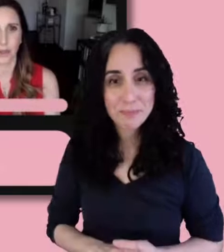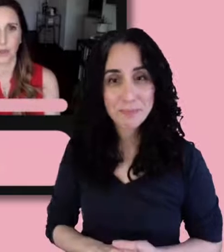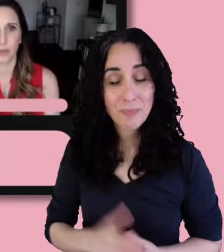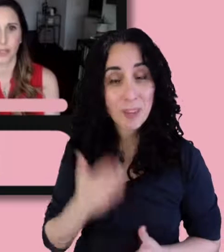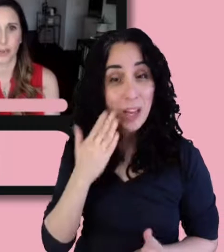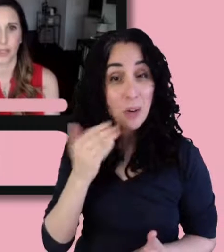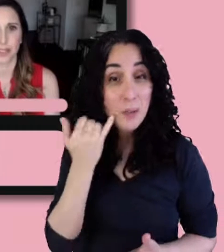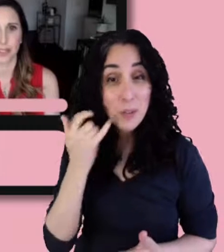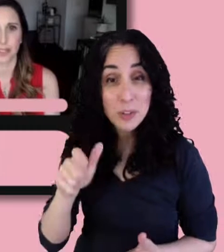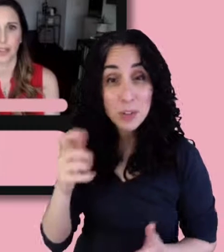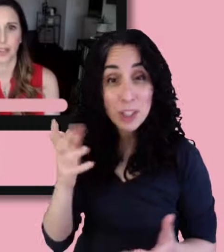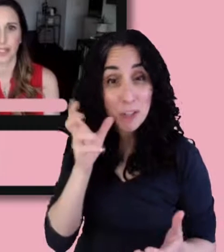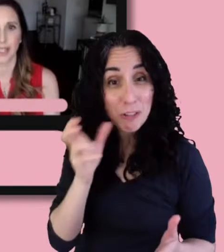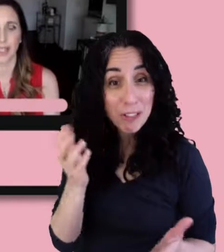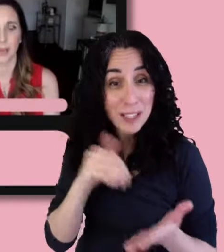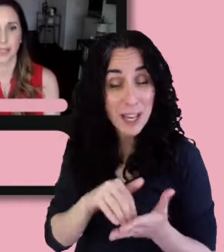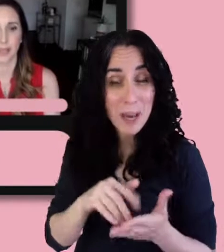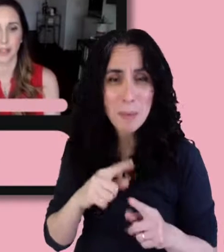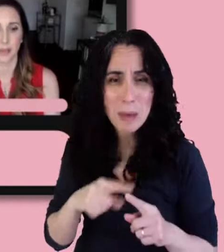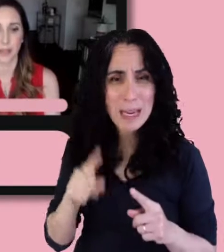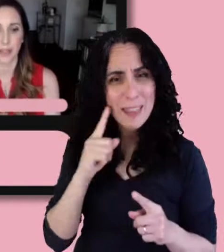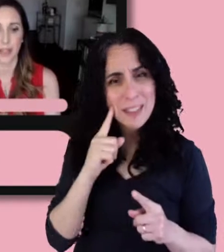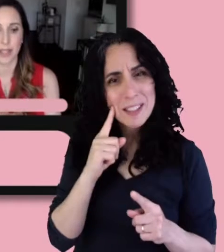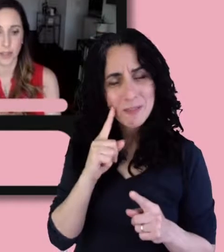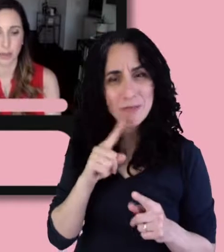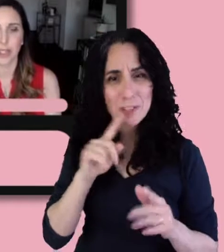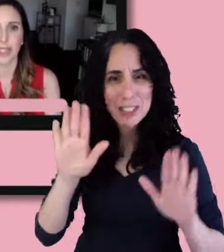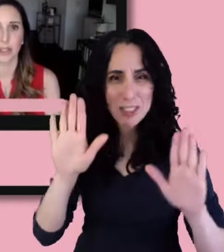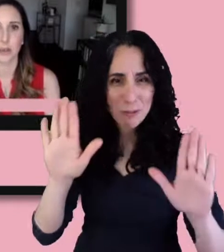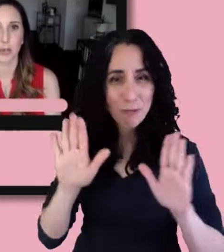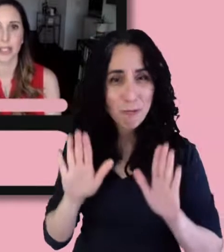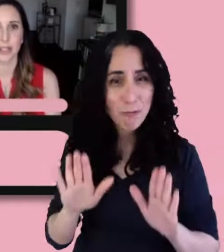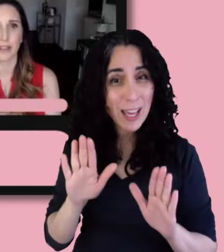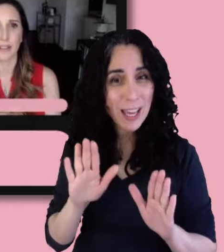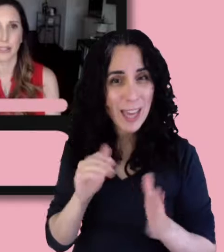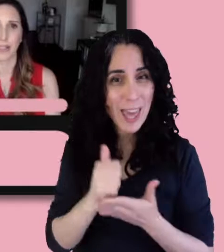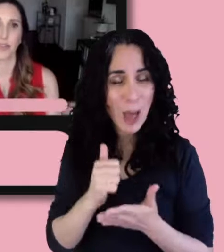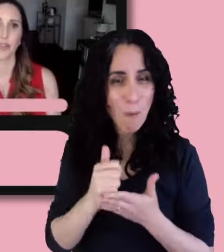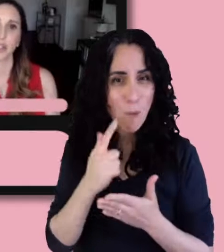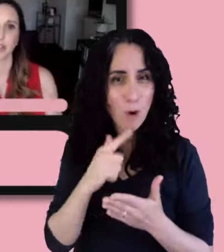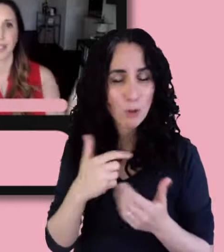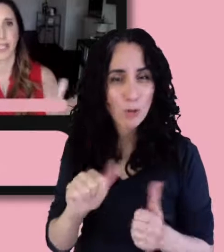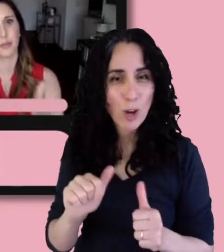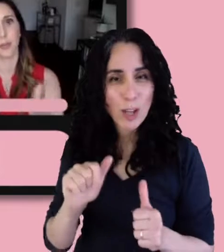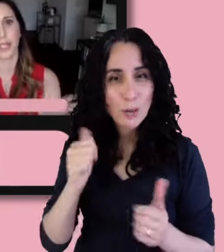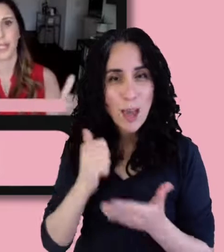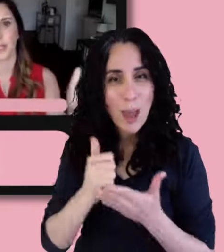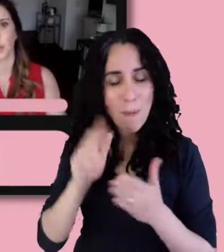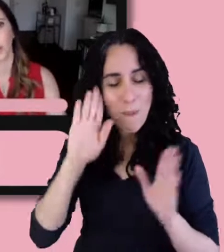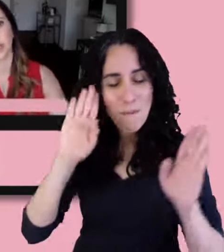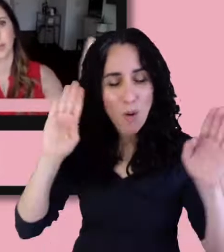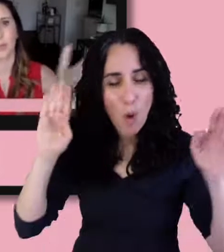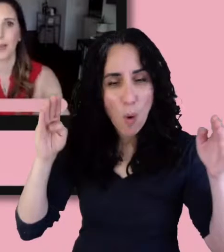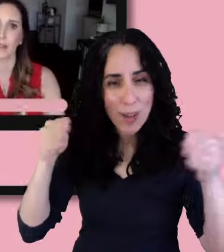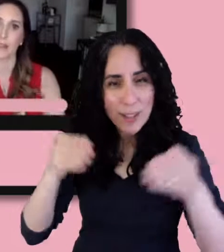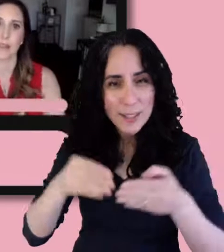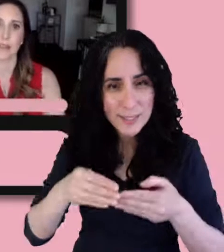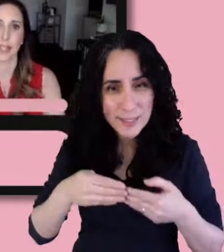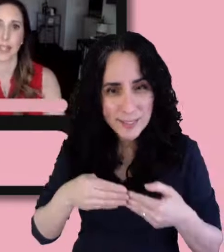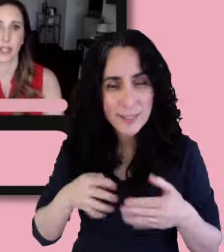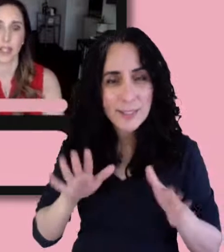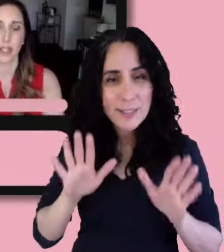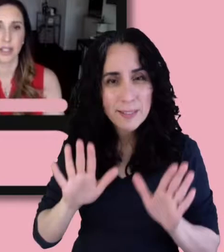I don't know if anyone needs to hear that again, but I do think it's a great fix for just kind of bringing your focus back